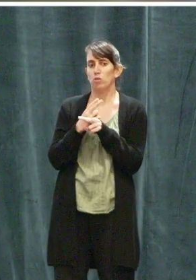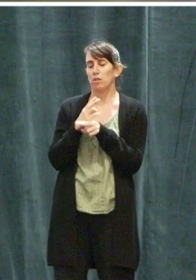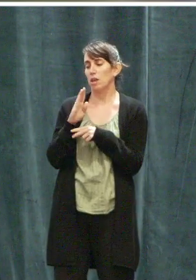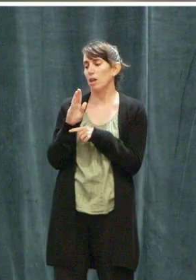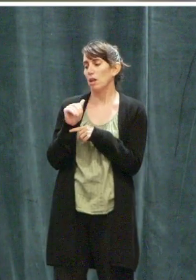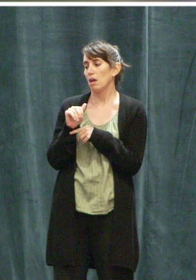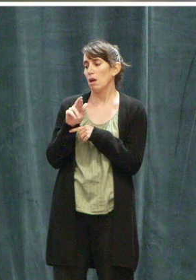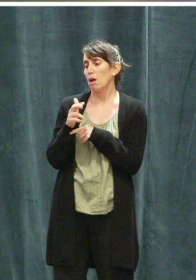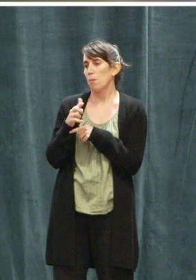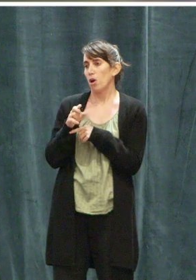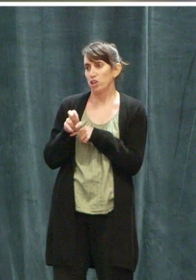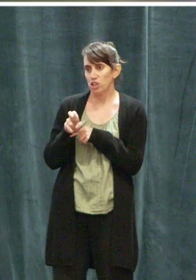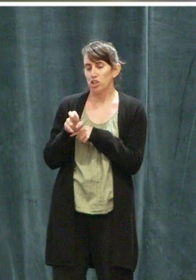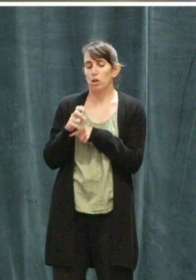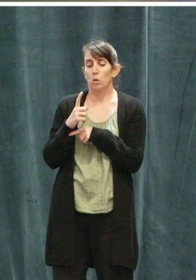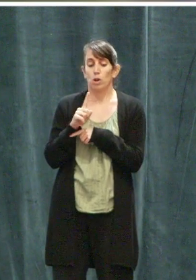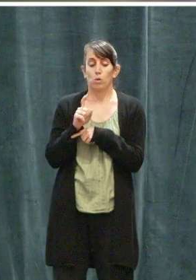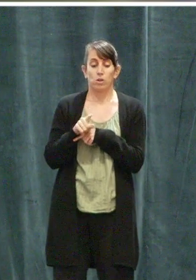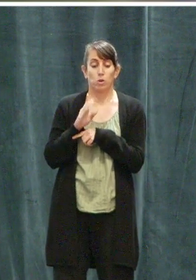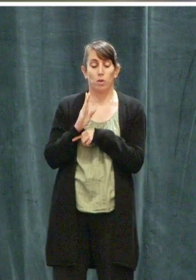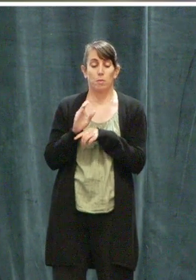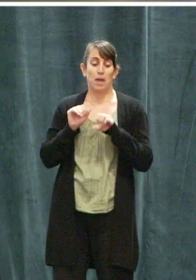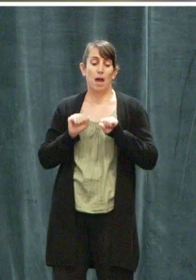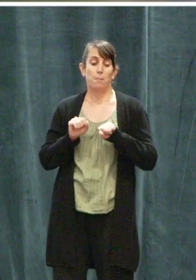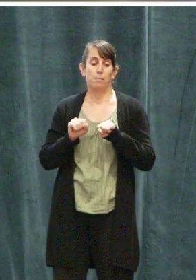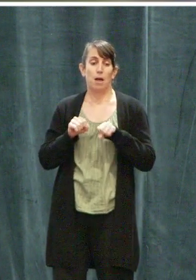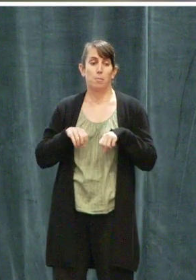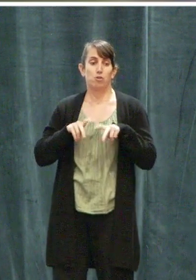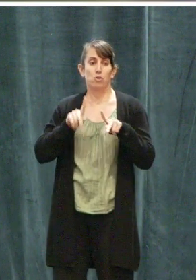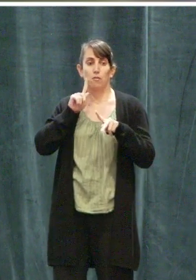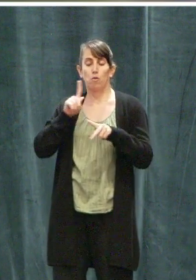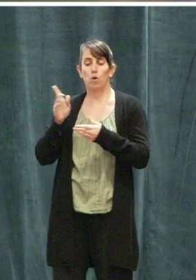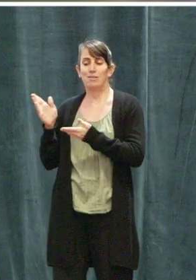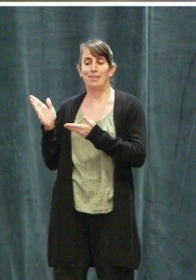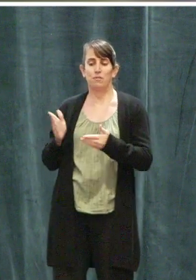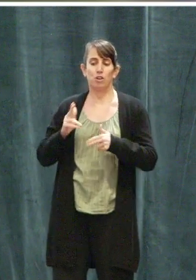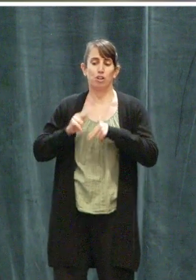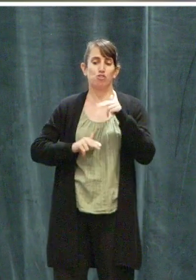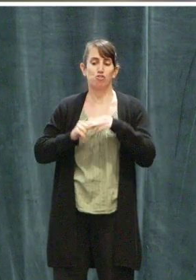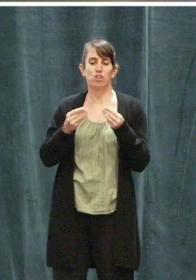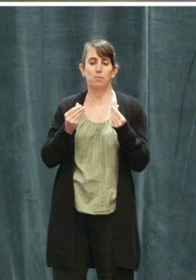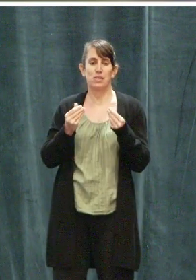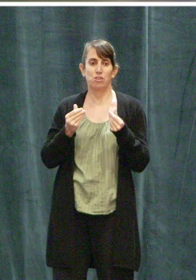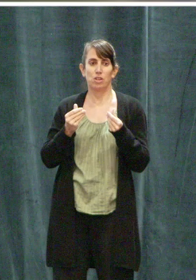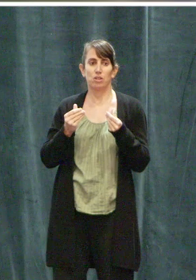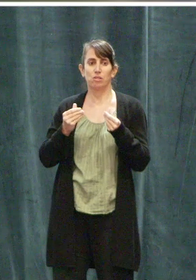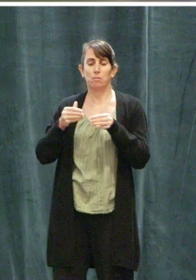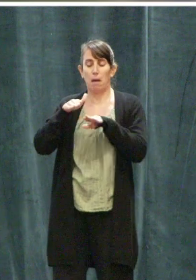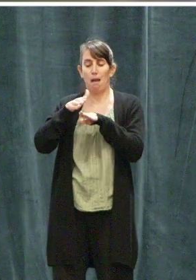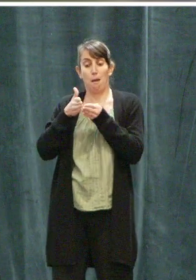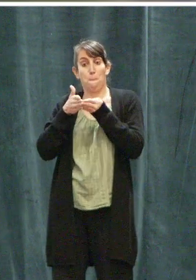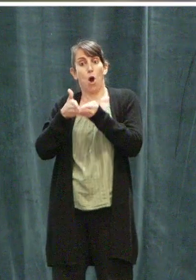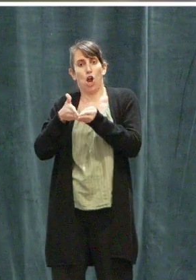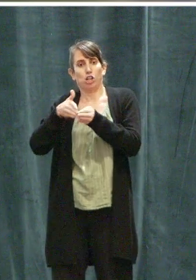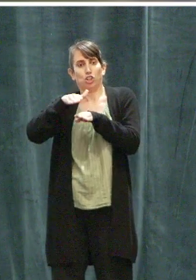One is, will there be an opportunity for delivery of construction materials by barge to reduce truck traffic in Battery Park